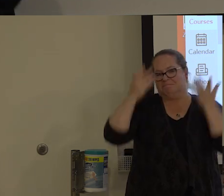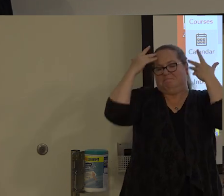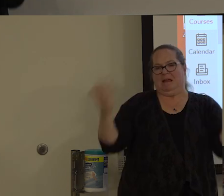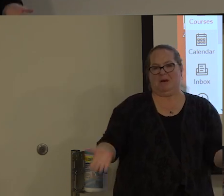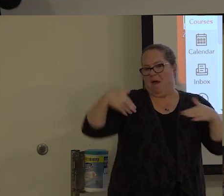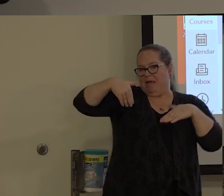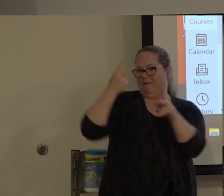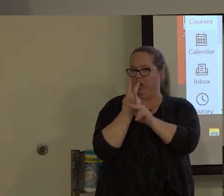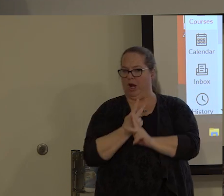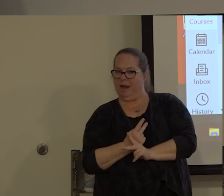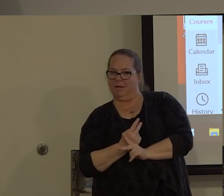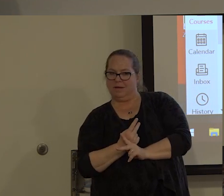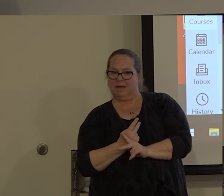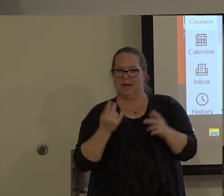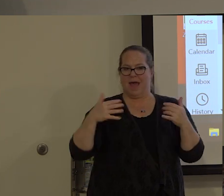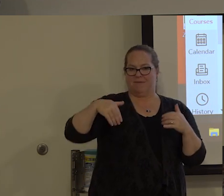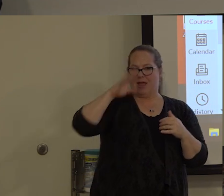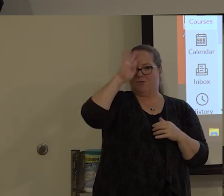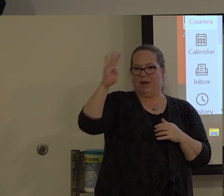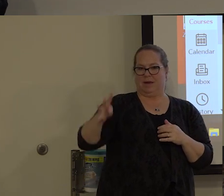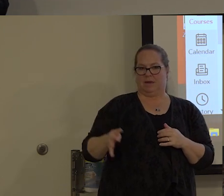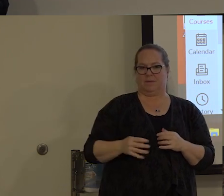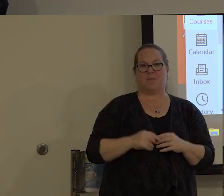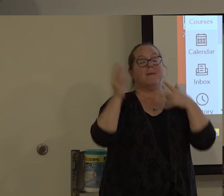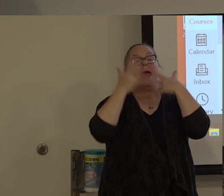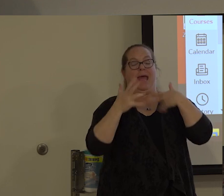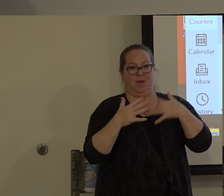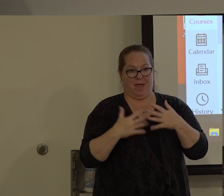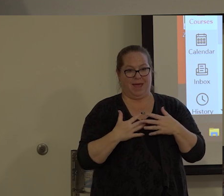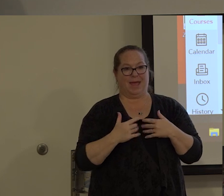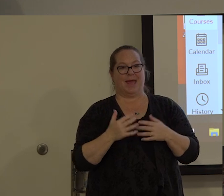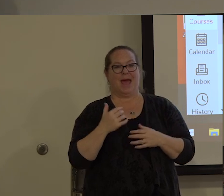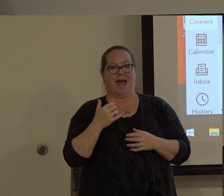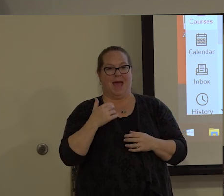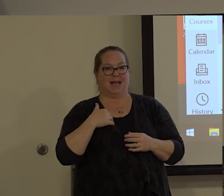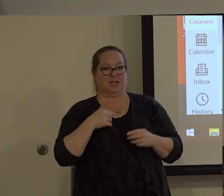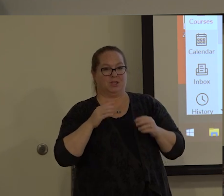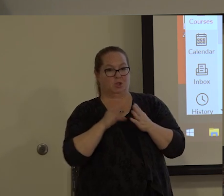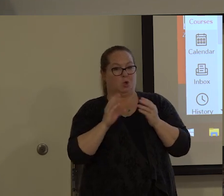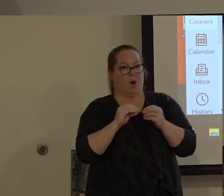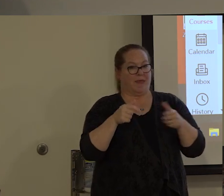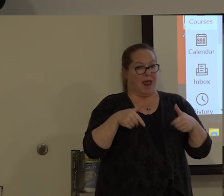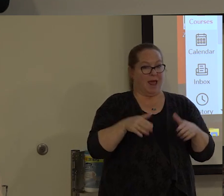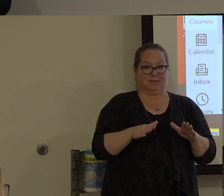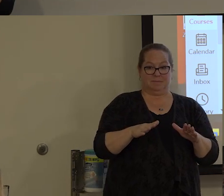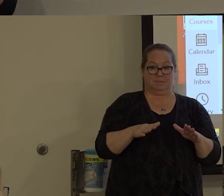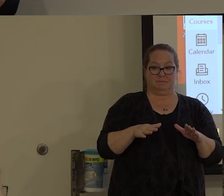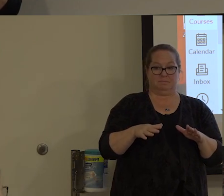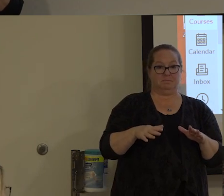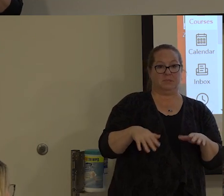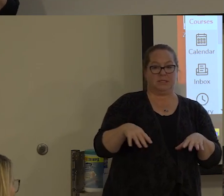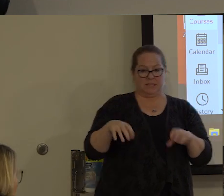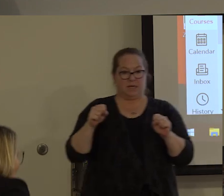know. I haven't figured that part out yet. I have to create that part of the story. But anyway, it's basically a story that allows them to take varying pathways.